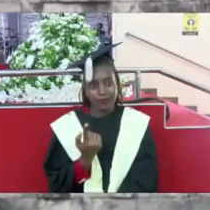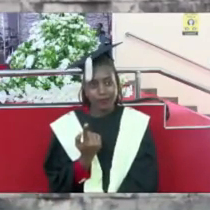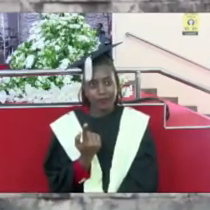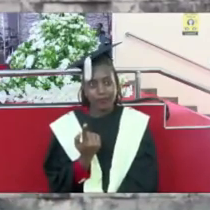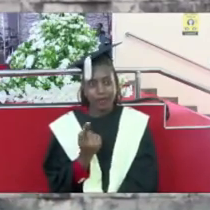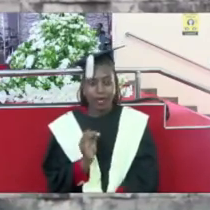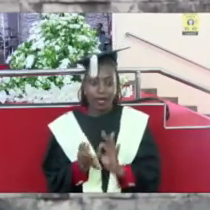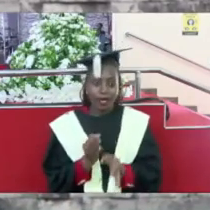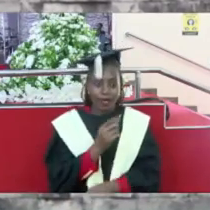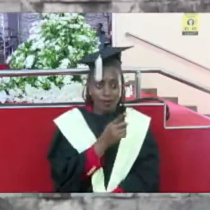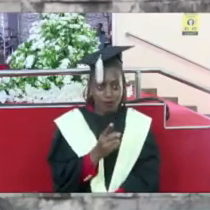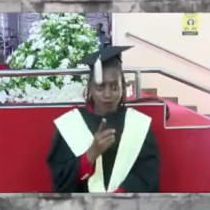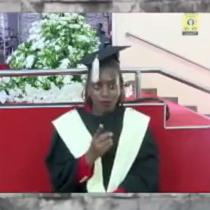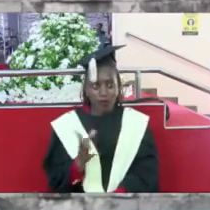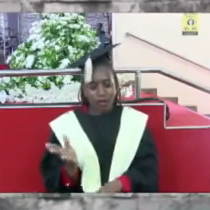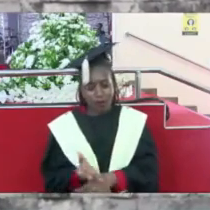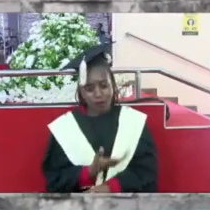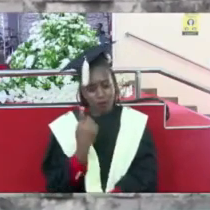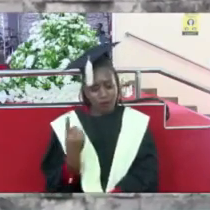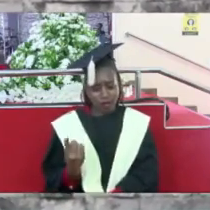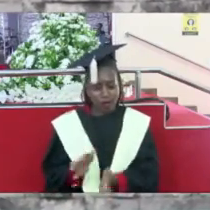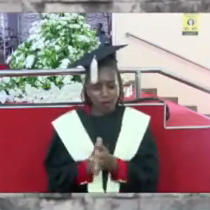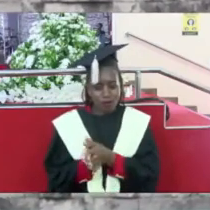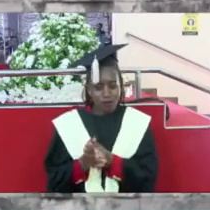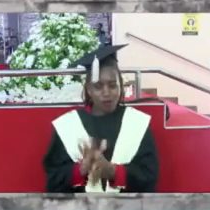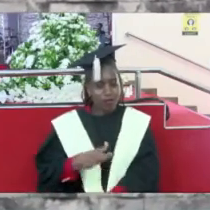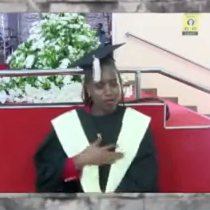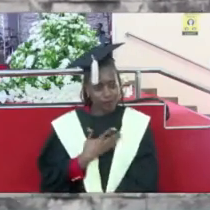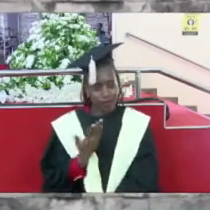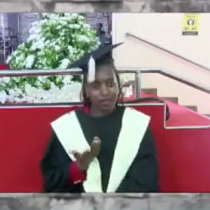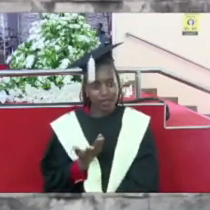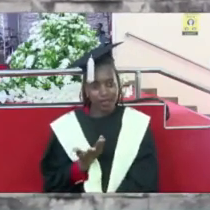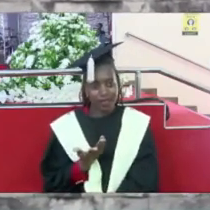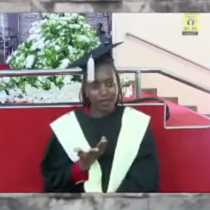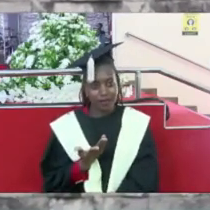you remove one of my story, I'm not complete.